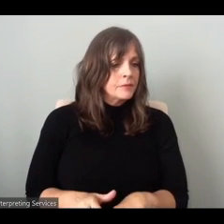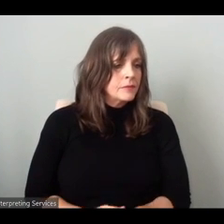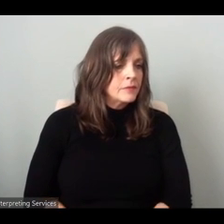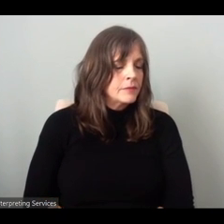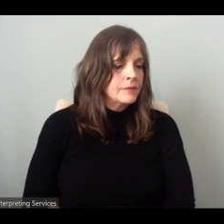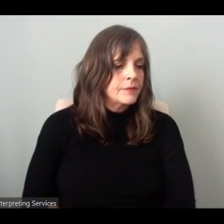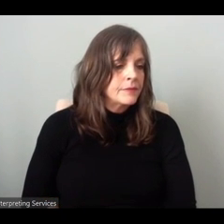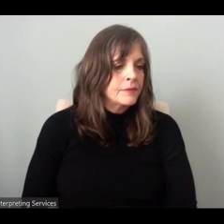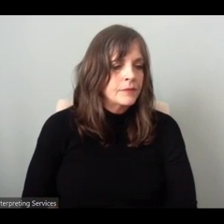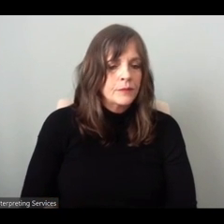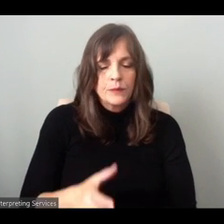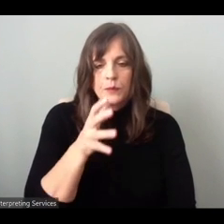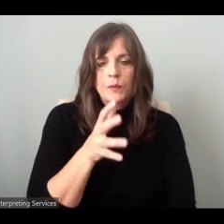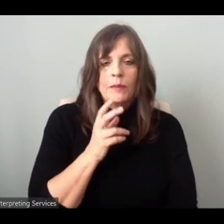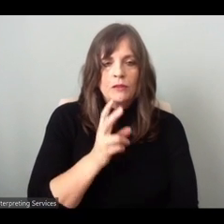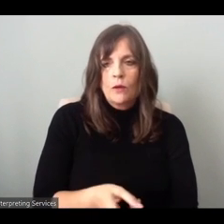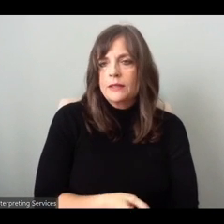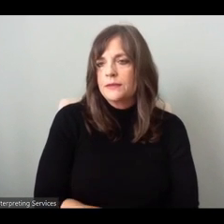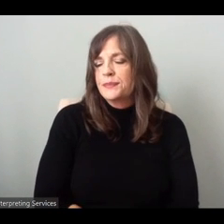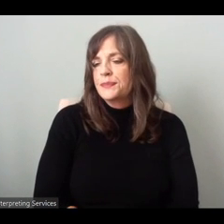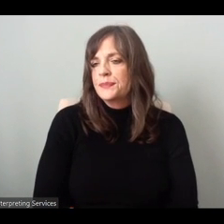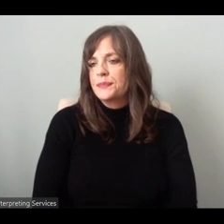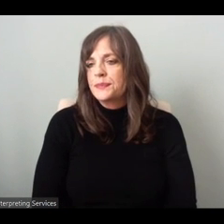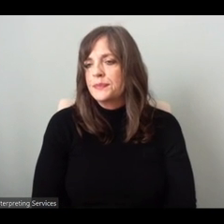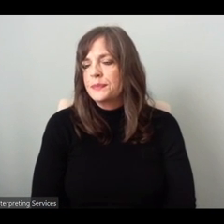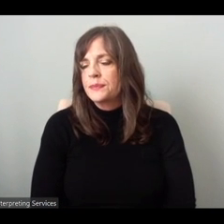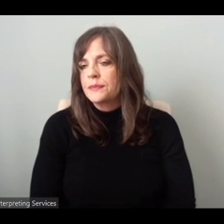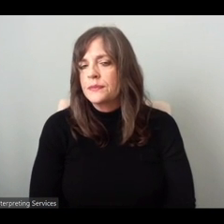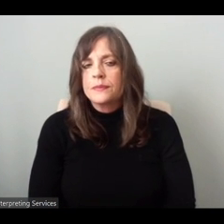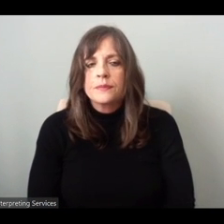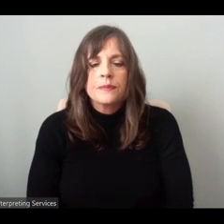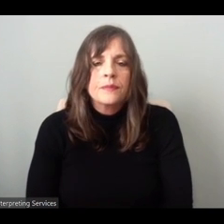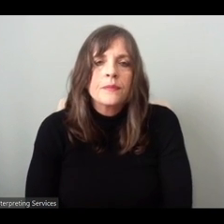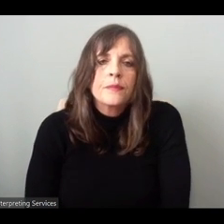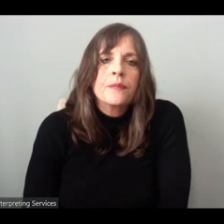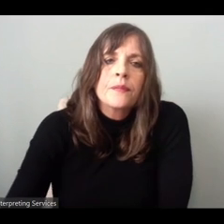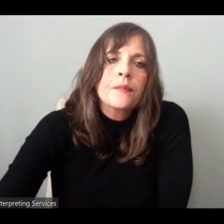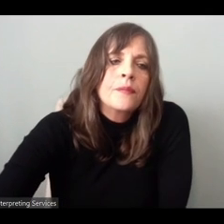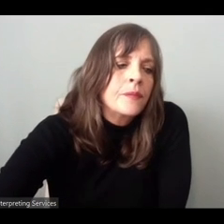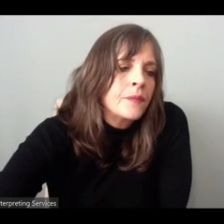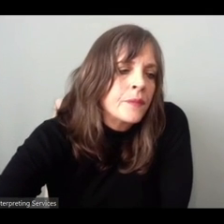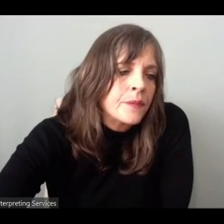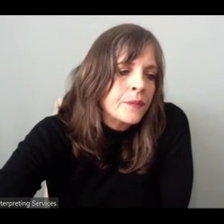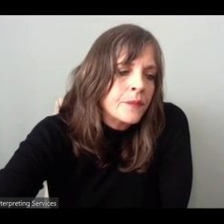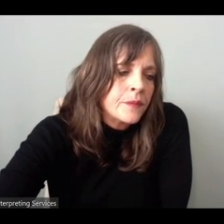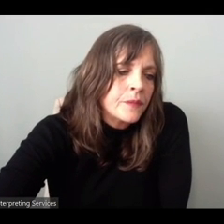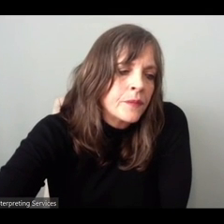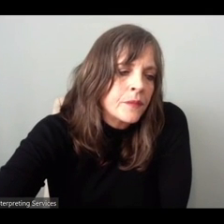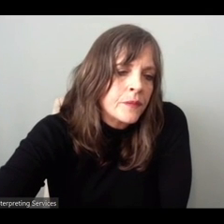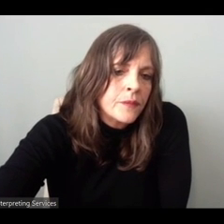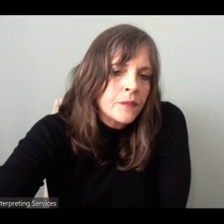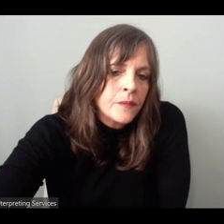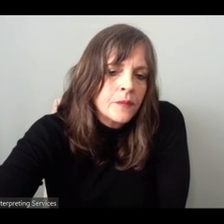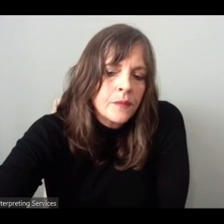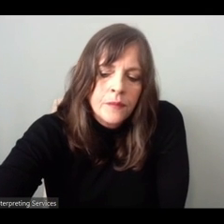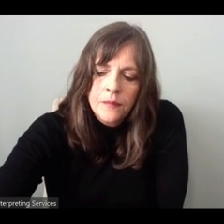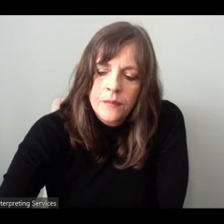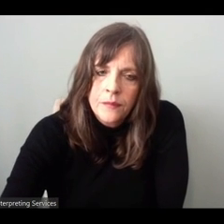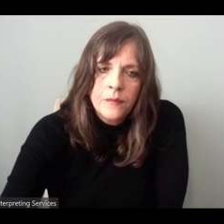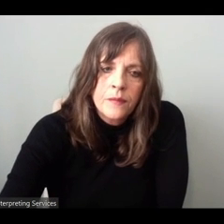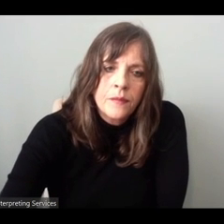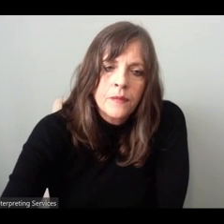Hi, everyone. My name is Daylana R.A. Damron. I am a founder of Relative